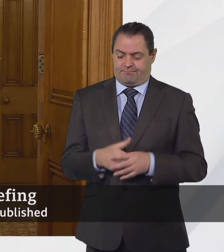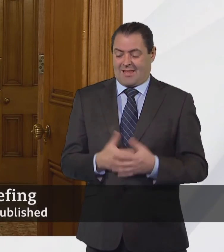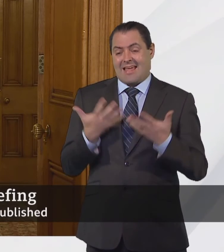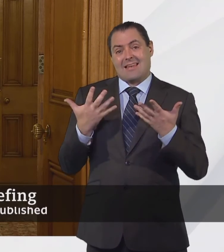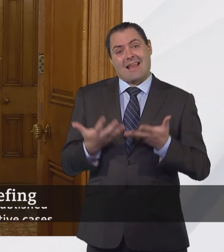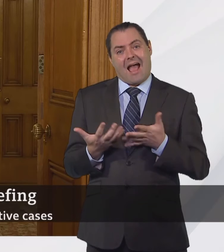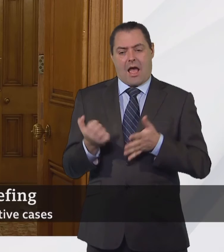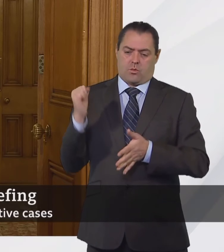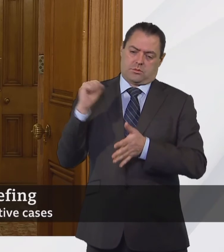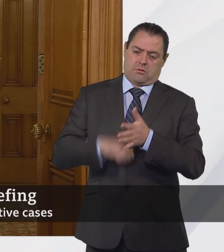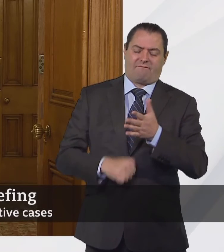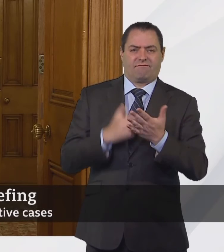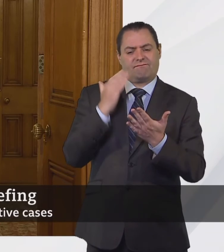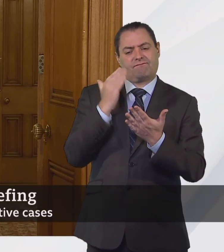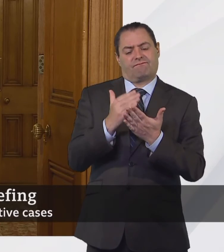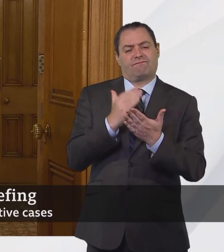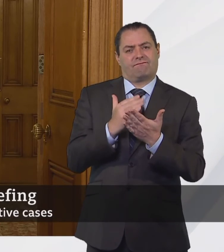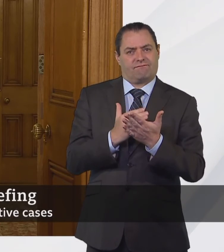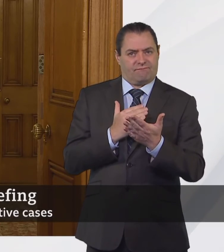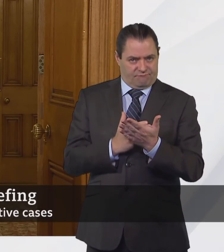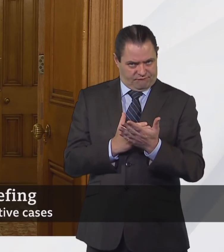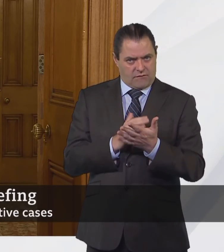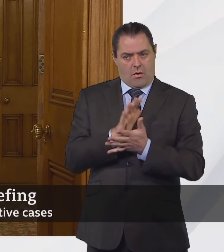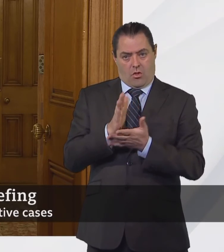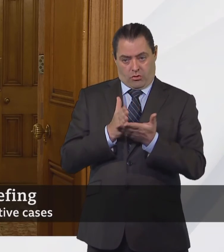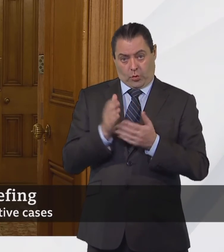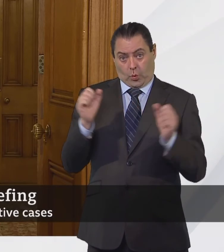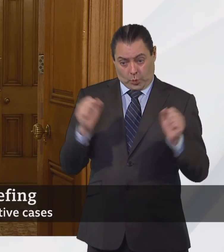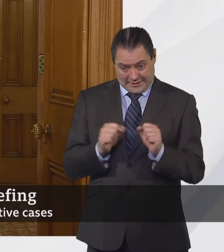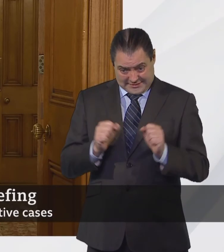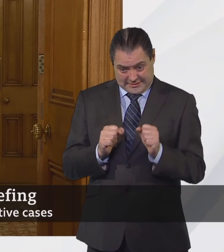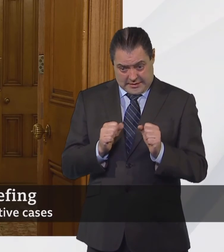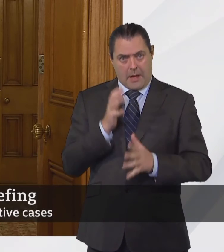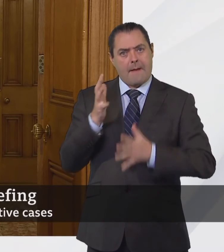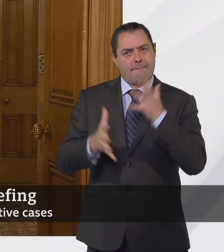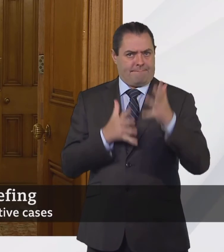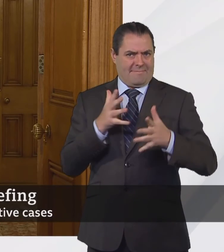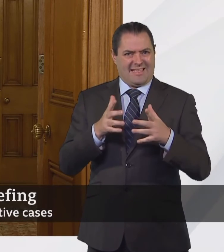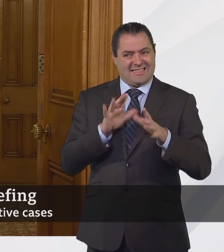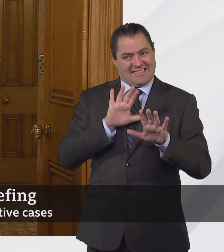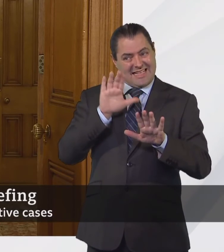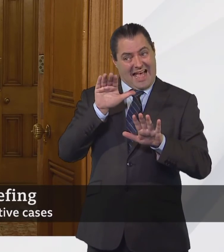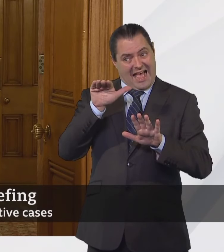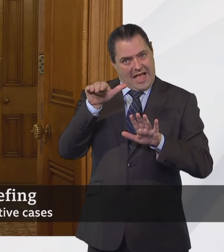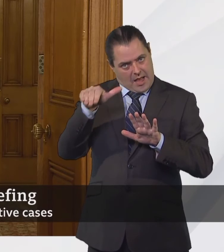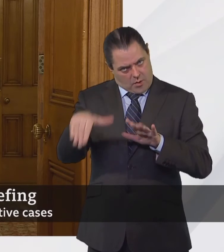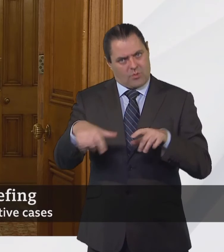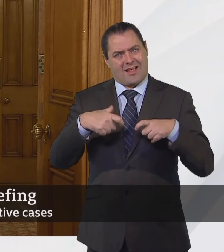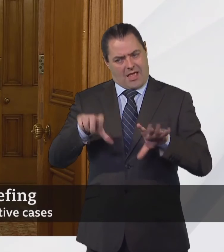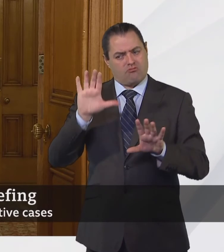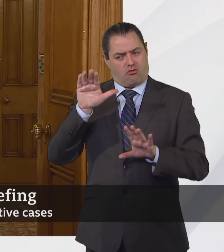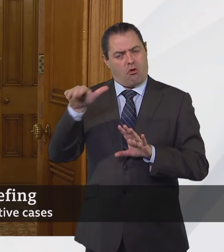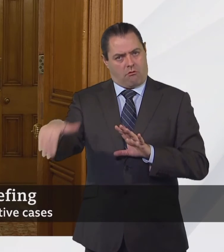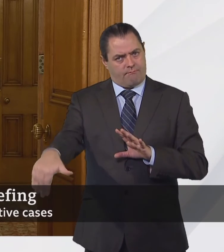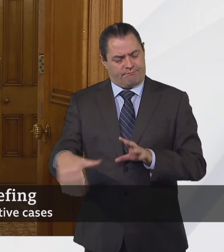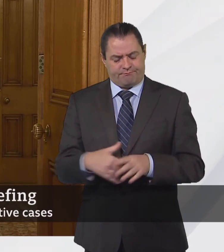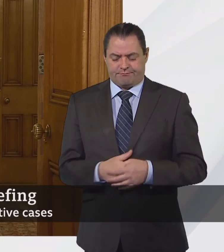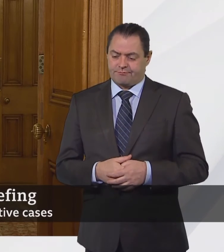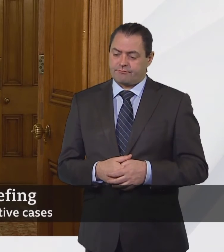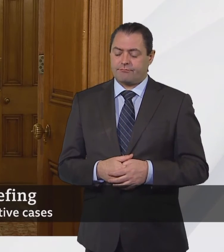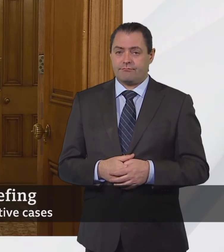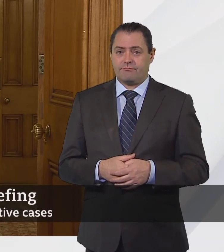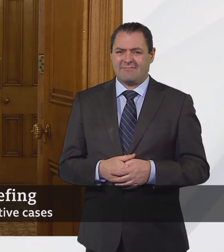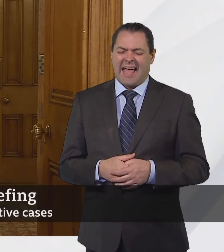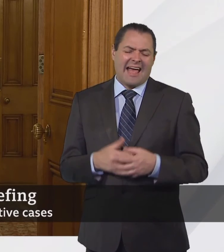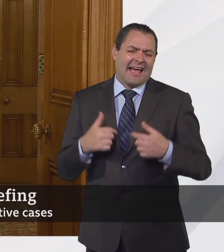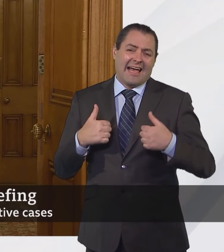our winter plan are the best way to avoid this outcome. All our friends around the world are